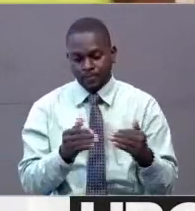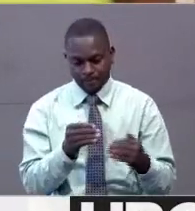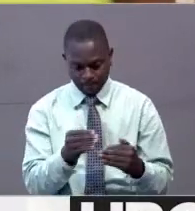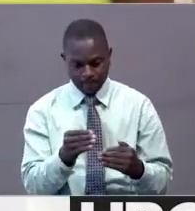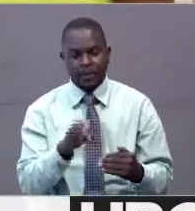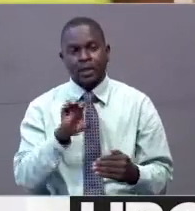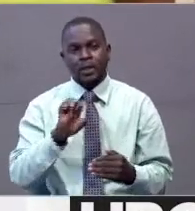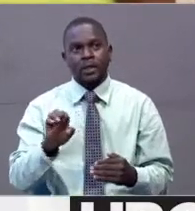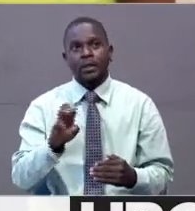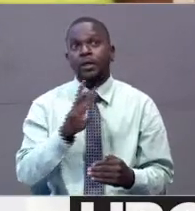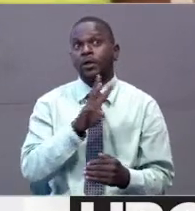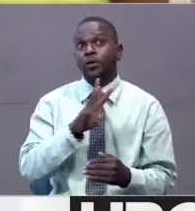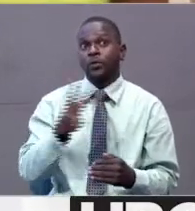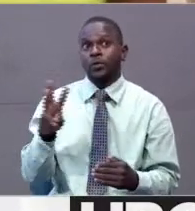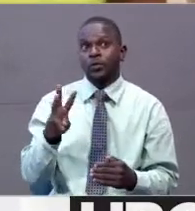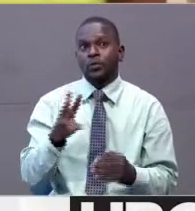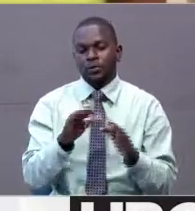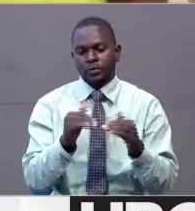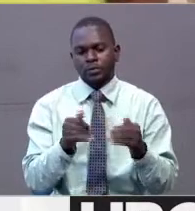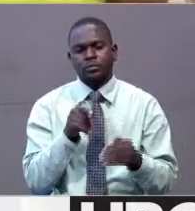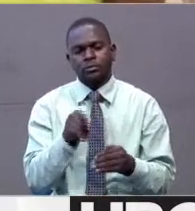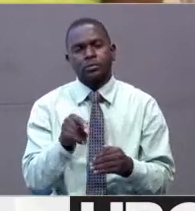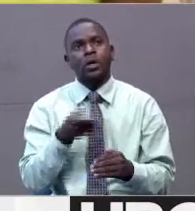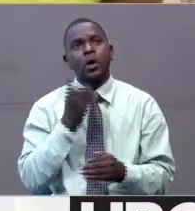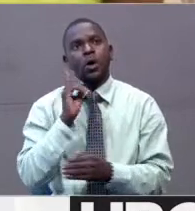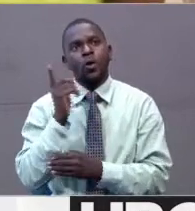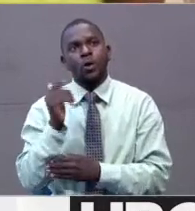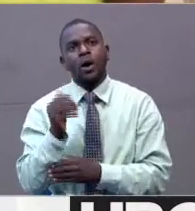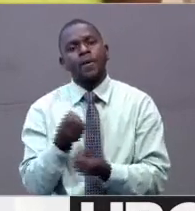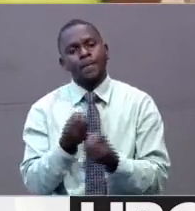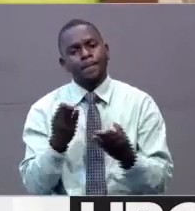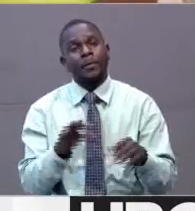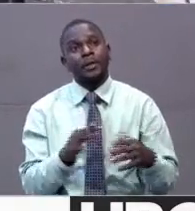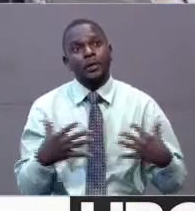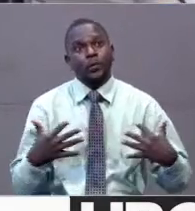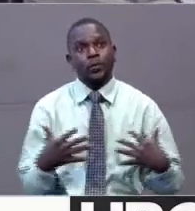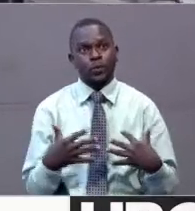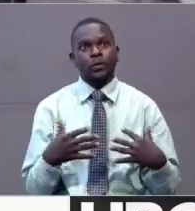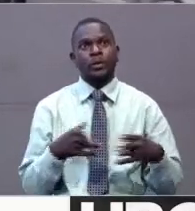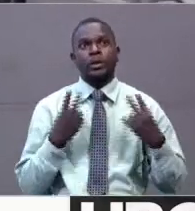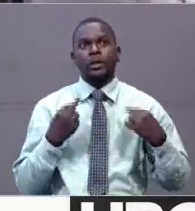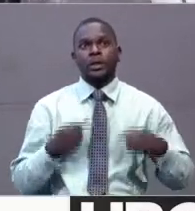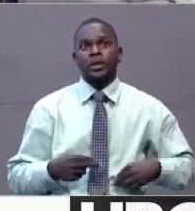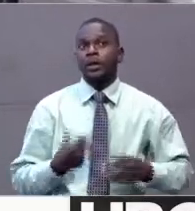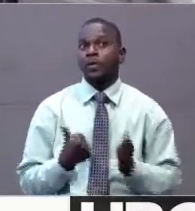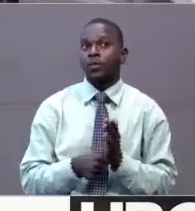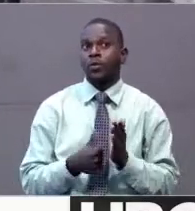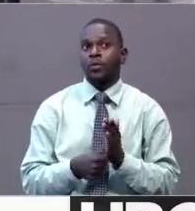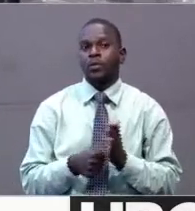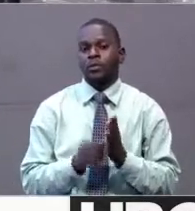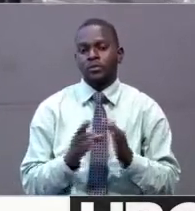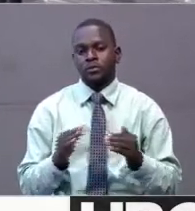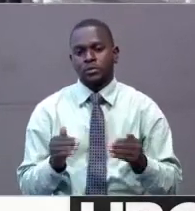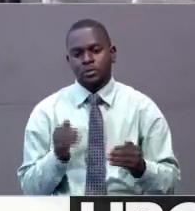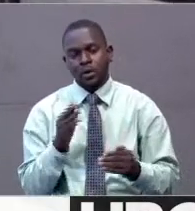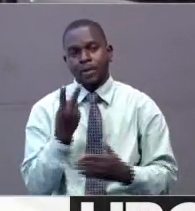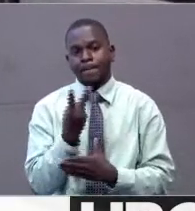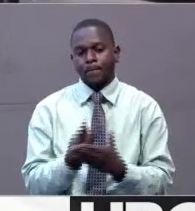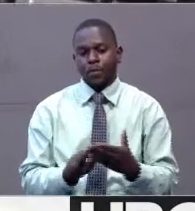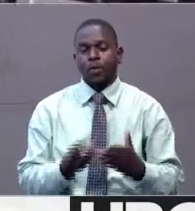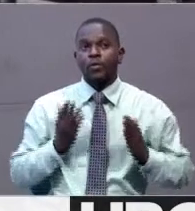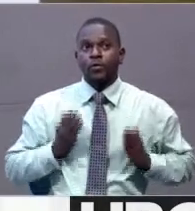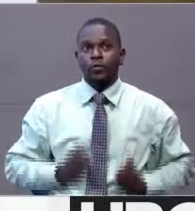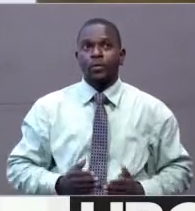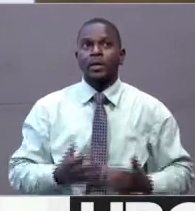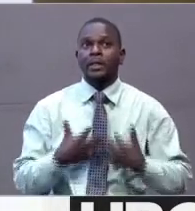e-waste, Samu Ejoba, says electronic waste has a number of threats, especially health hazards, that can be detrimental to both human and